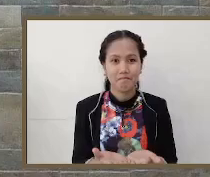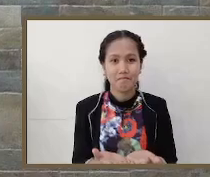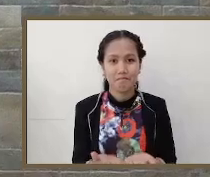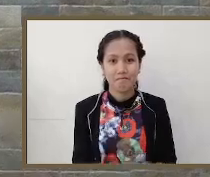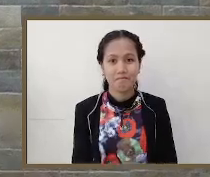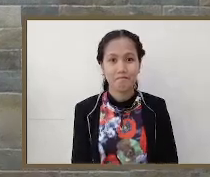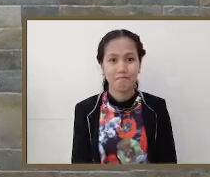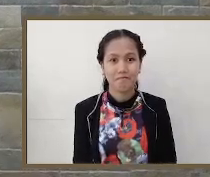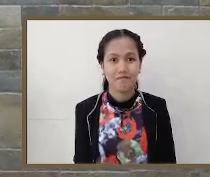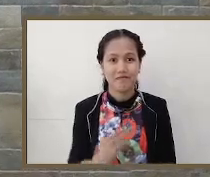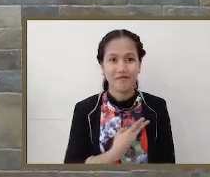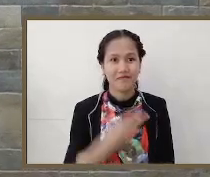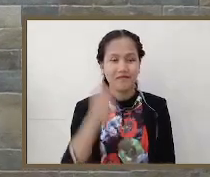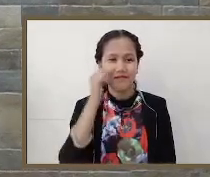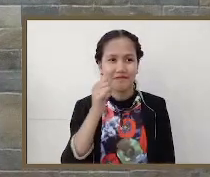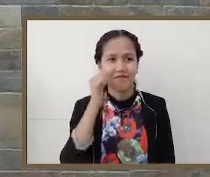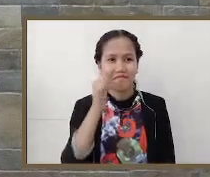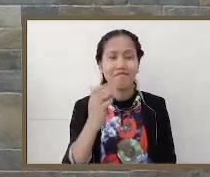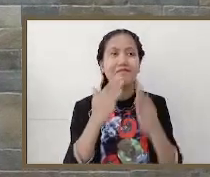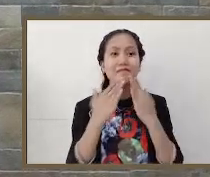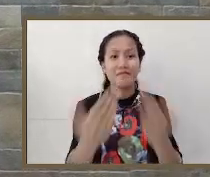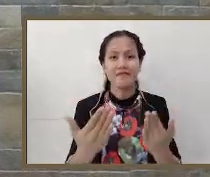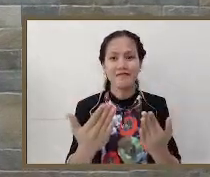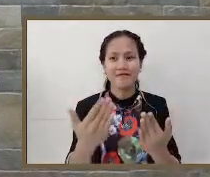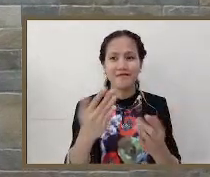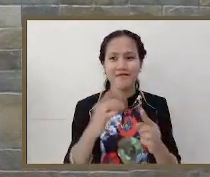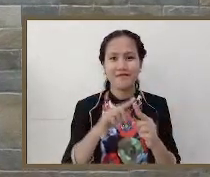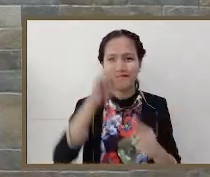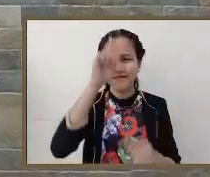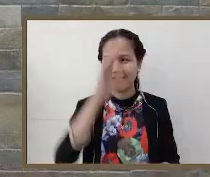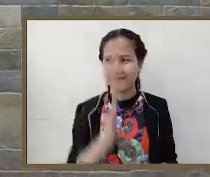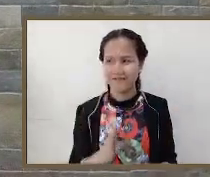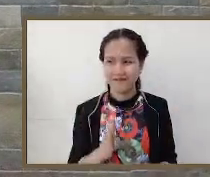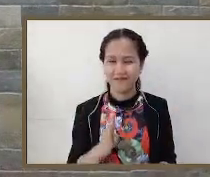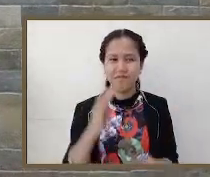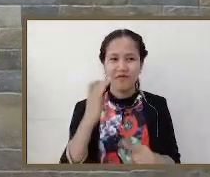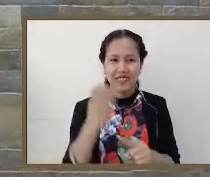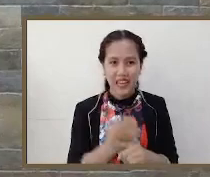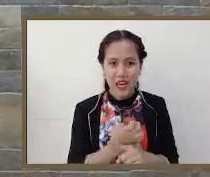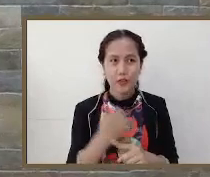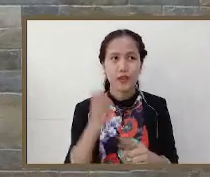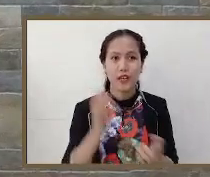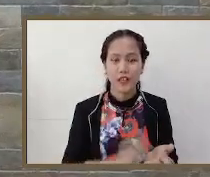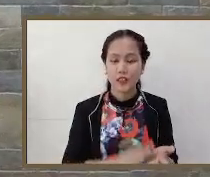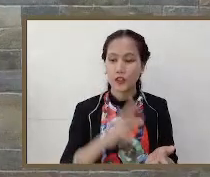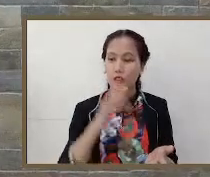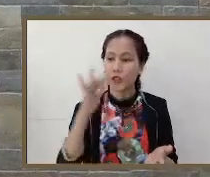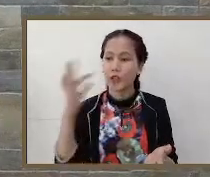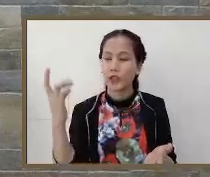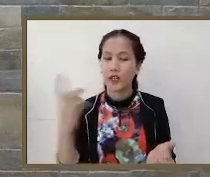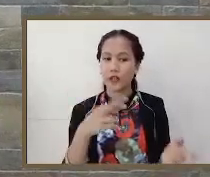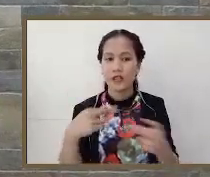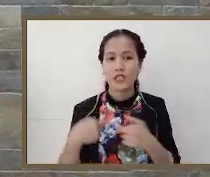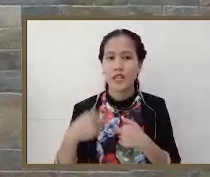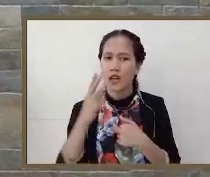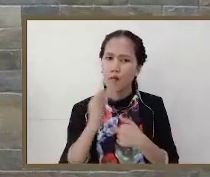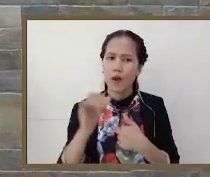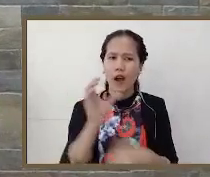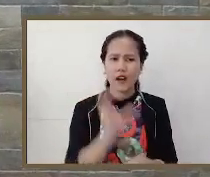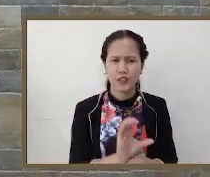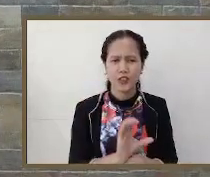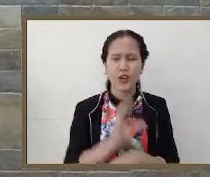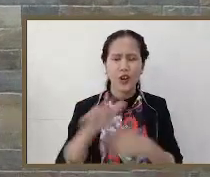always grateful to God that the glory, I mean, every glory na tinatanggap ng ating po simbahan is all by the glory of